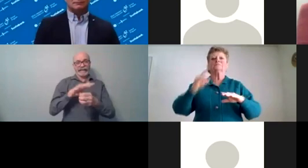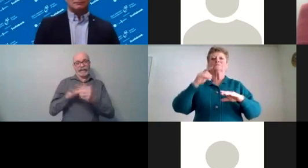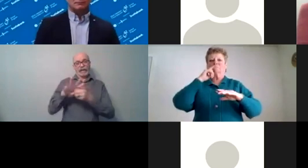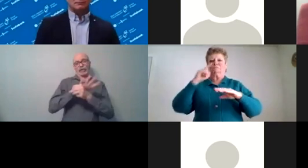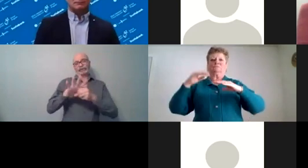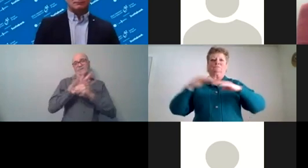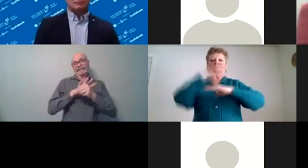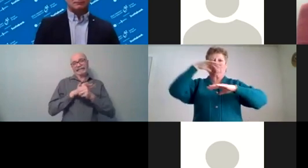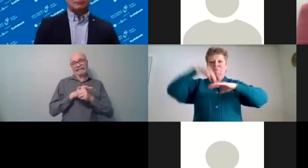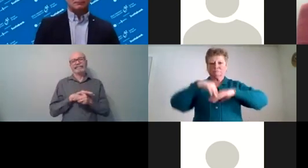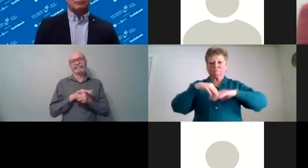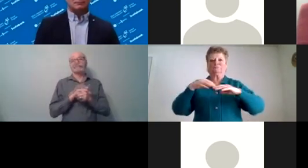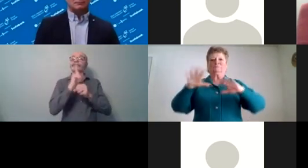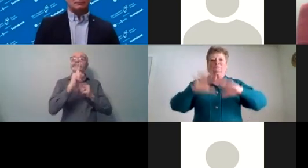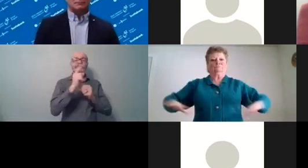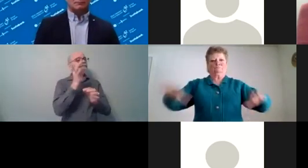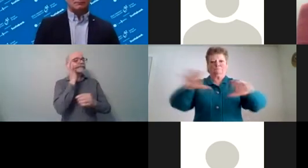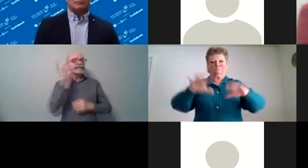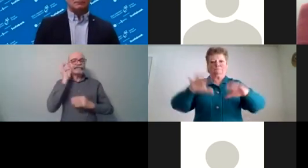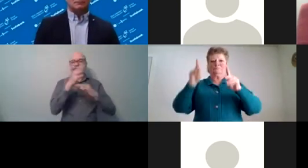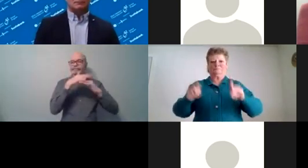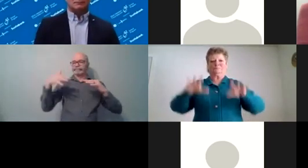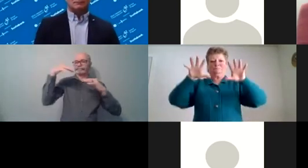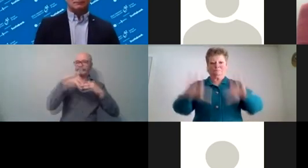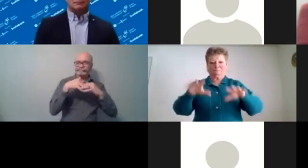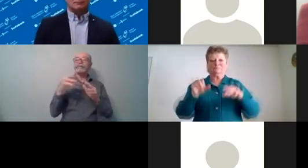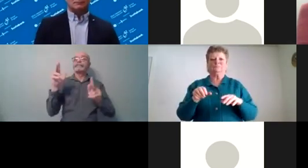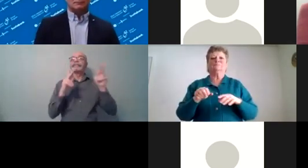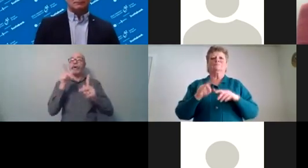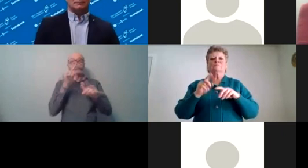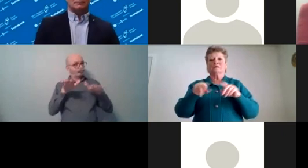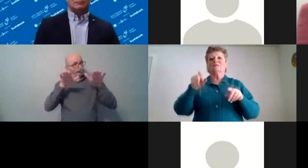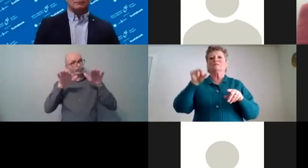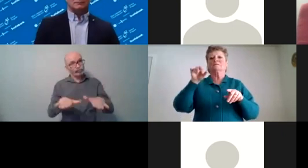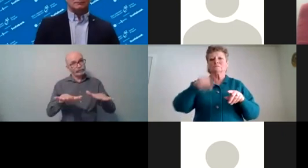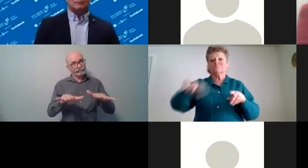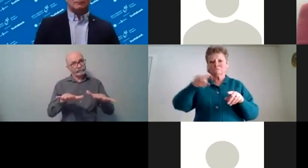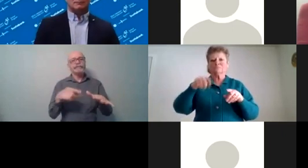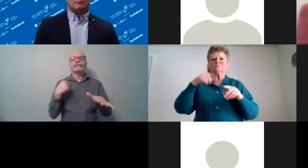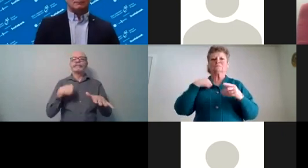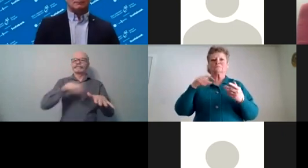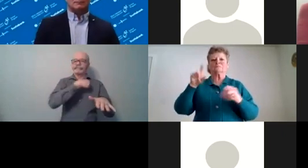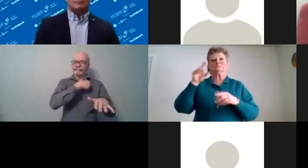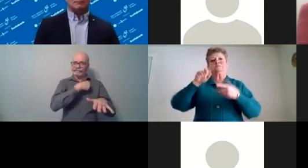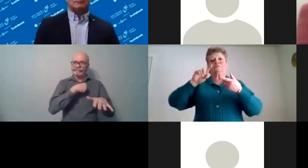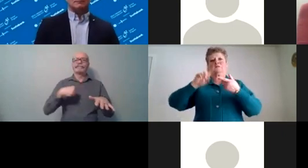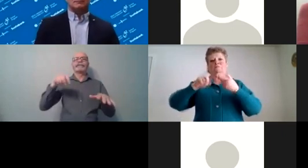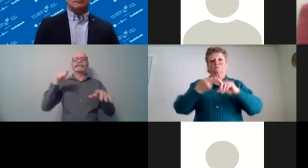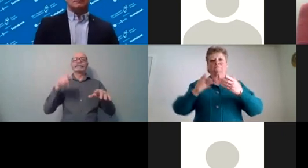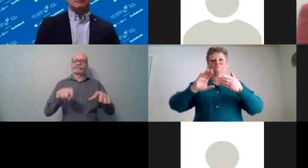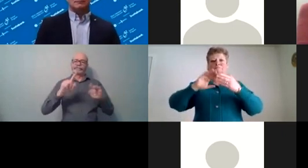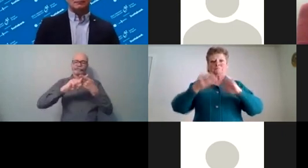traditional and ancestral territory of the Mi'kmaq people. I'd also like to note that these lands are covered by the Treaties of Peace and Friendship. And